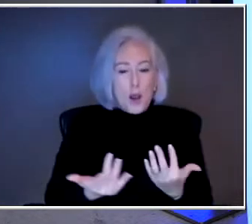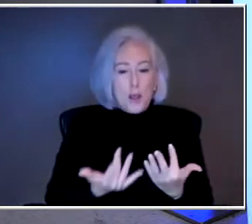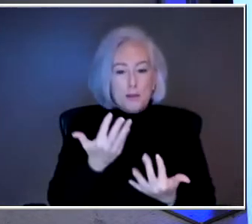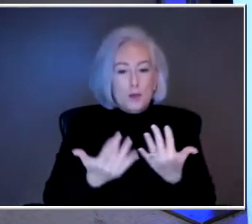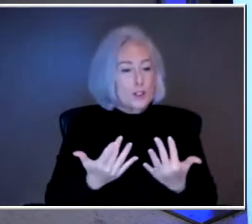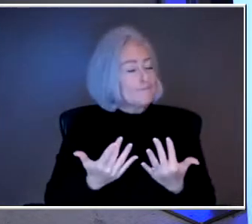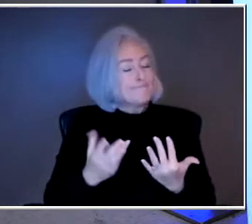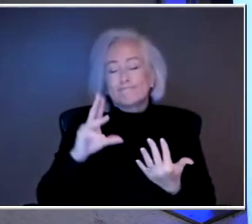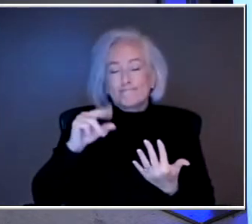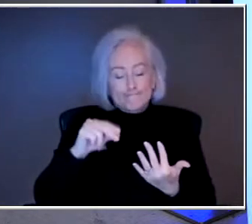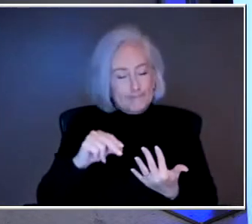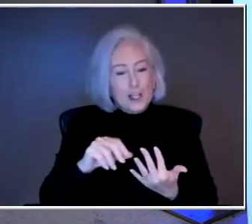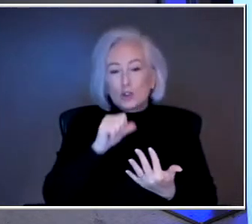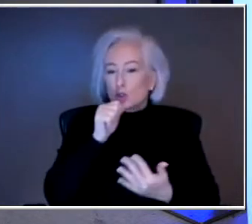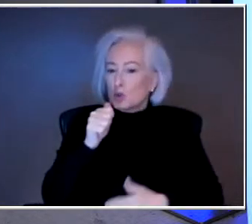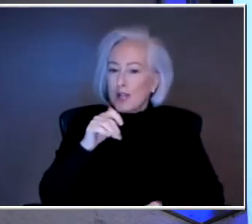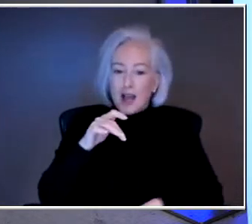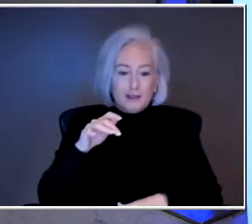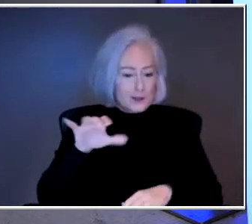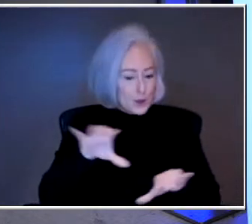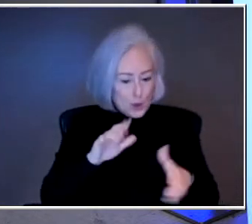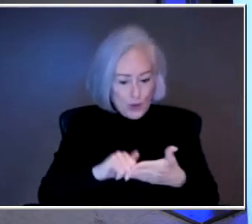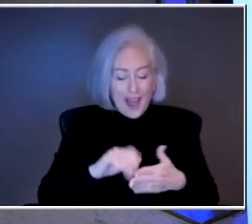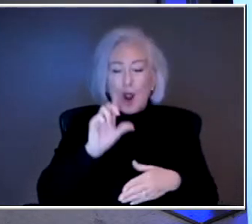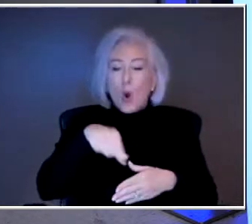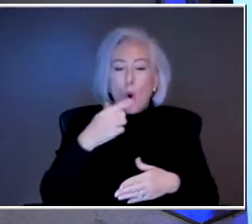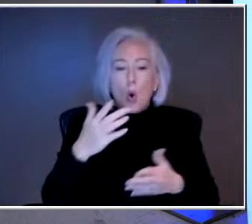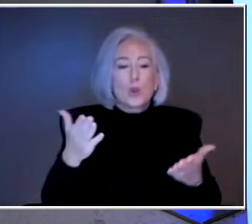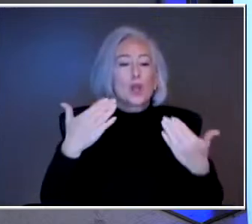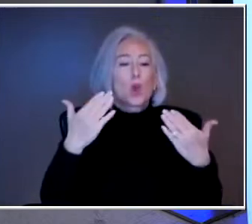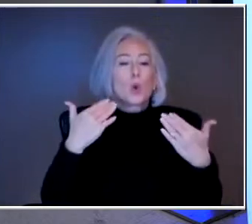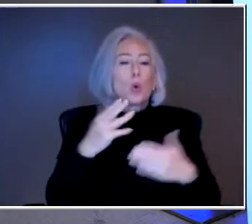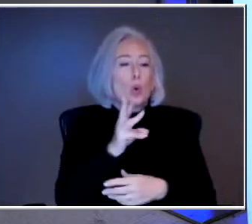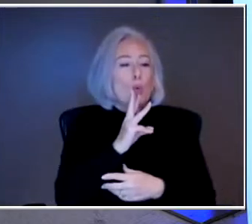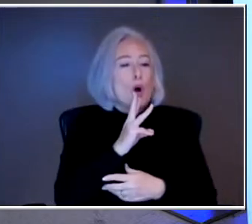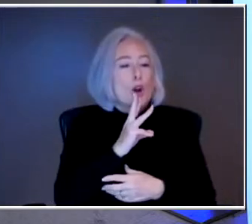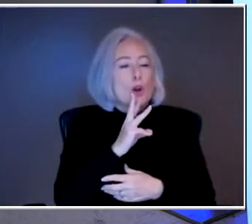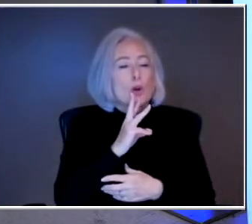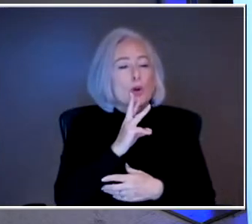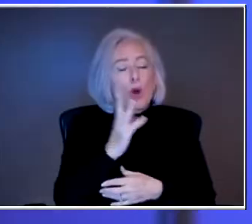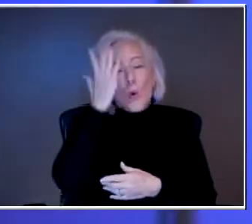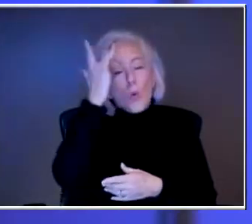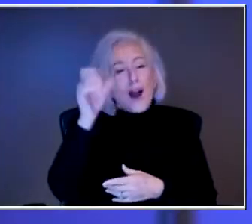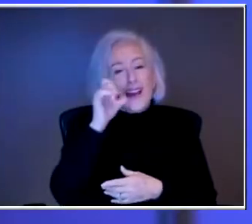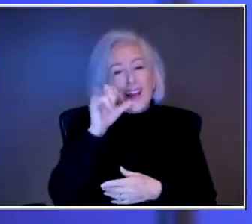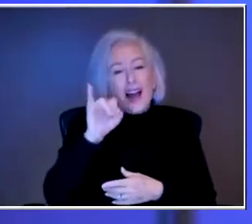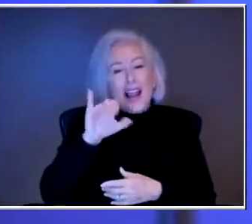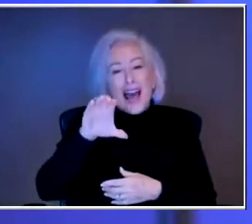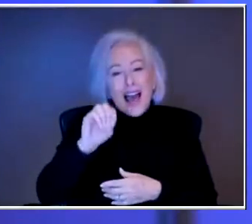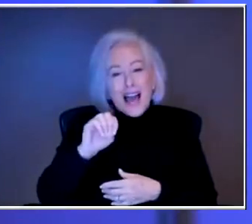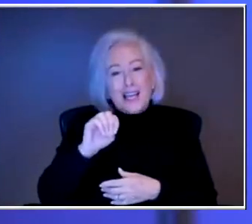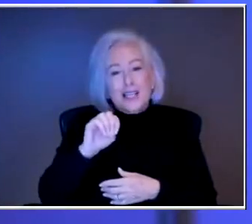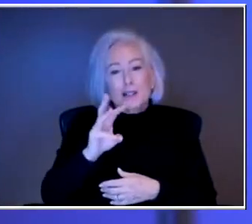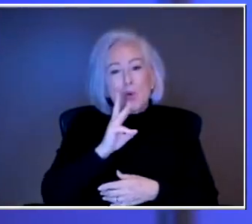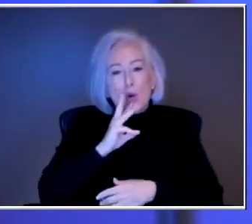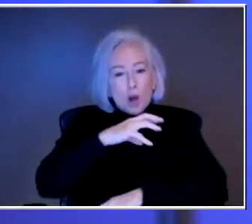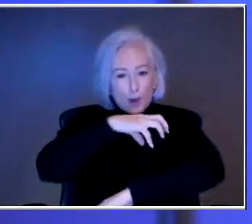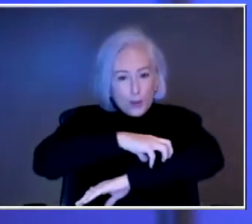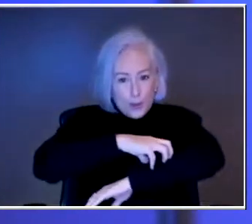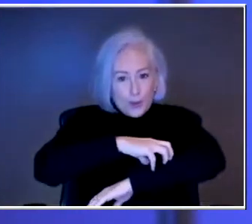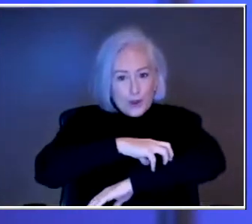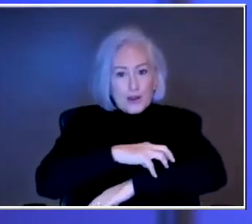under cool water. Why not ice or cold water? What can that do to the skin? The ice can definitely restrict the blood